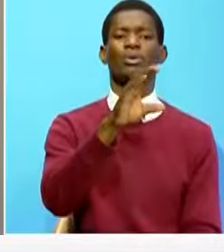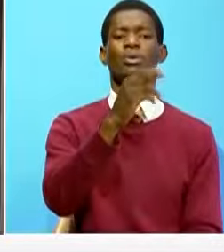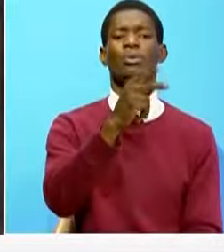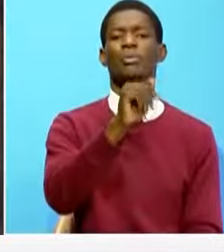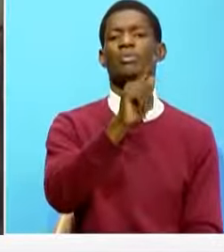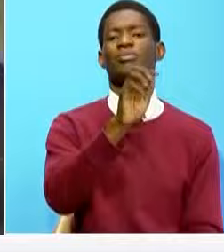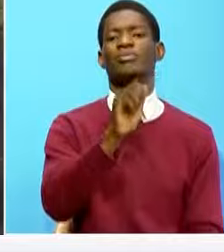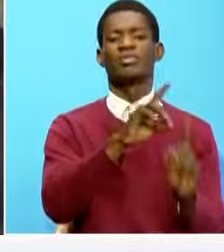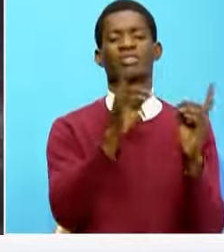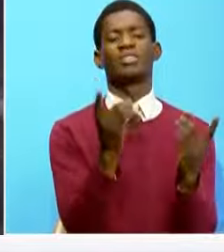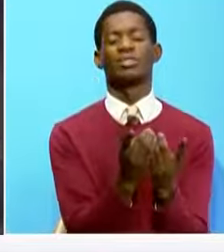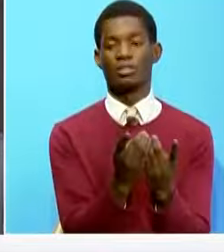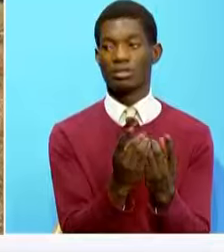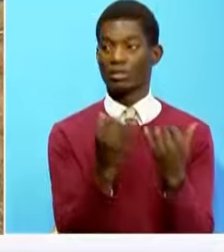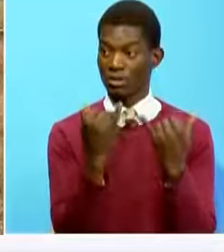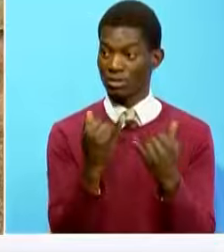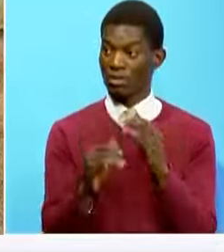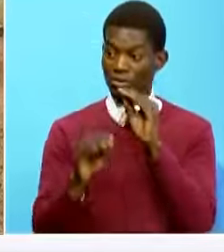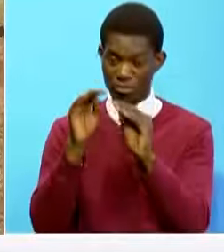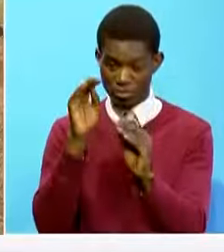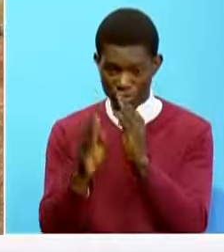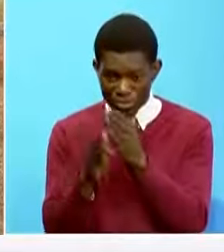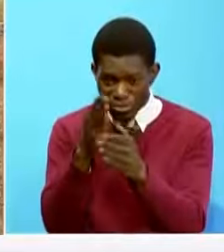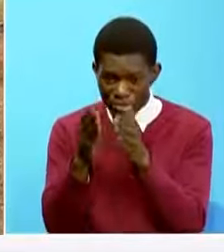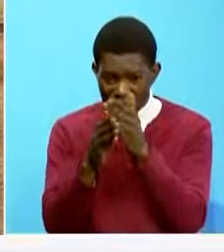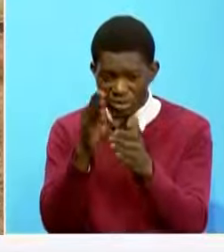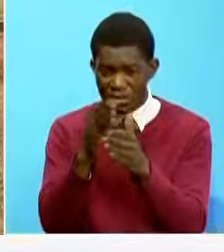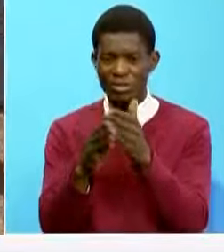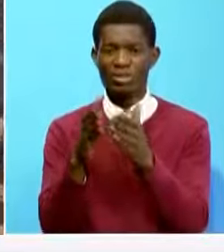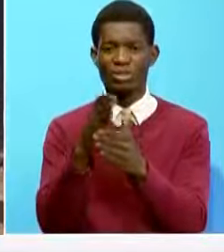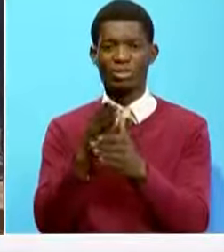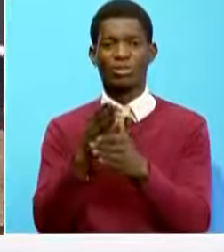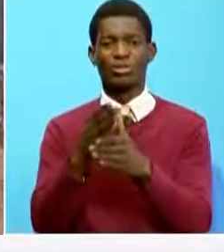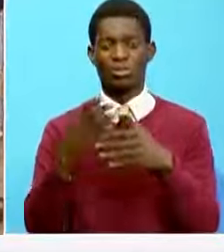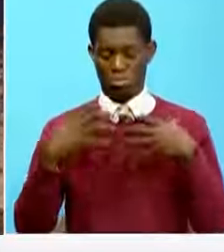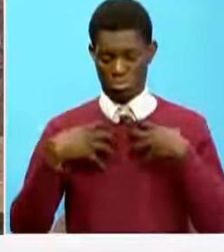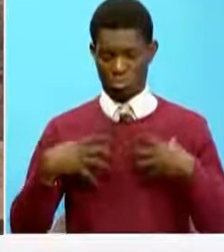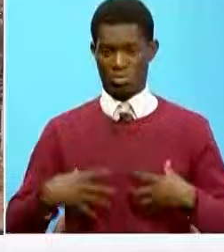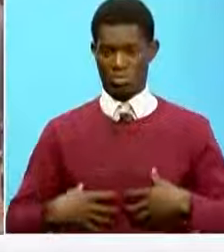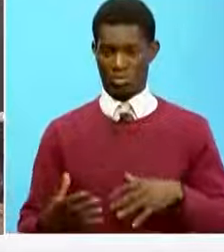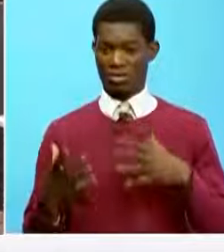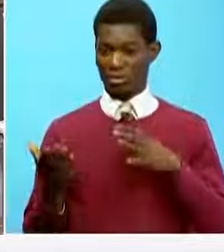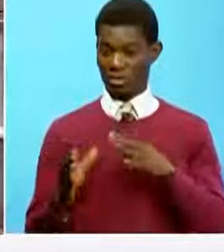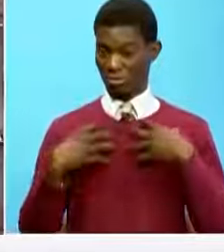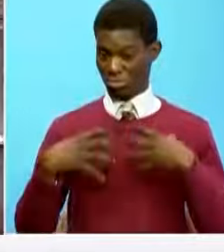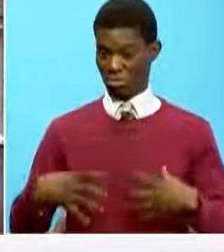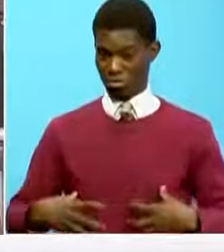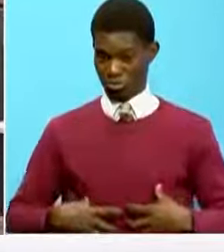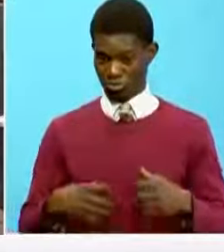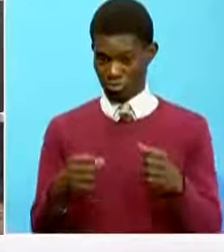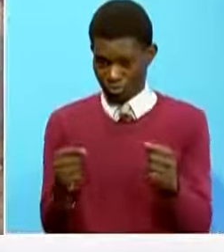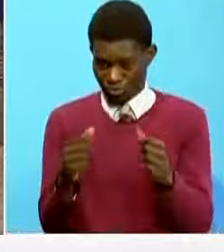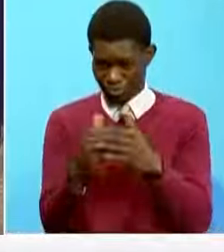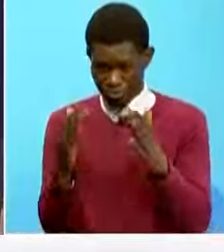construction of a mortuary at Kasengamini Hospital has elated residents. A CDF monitoring team inspected the